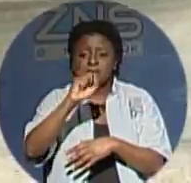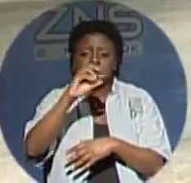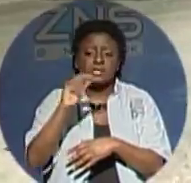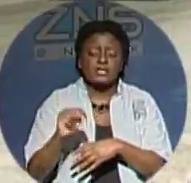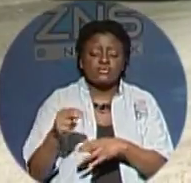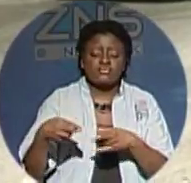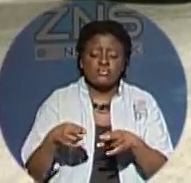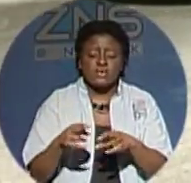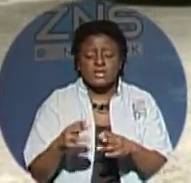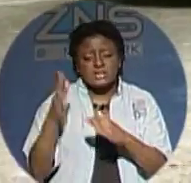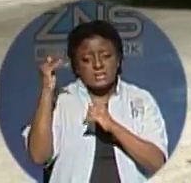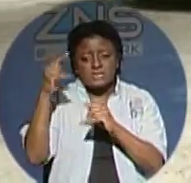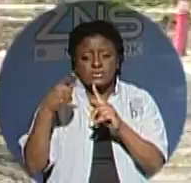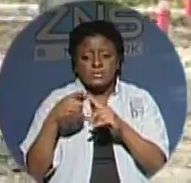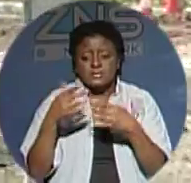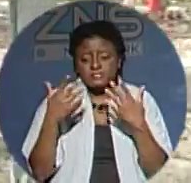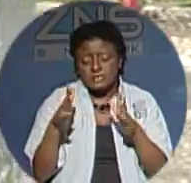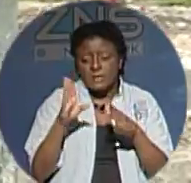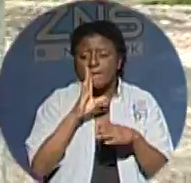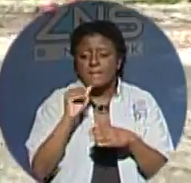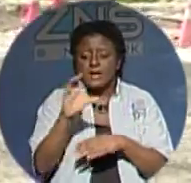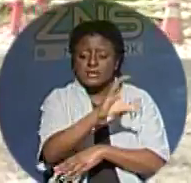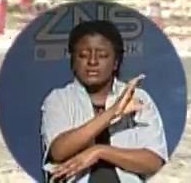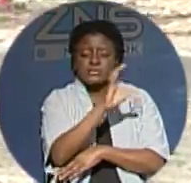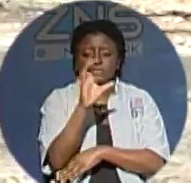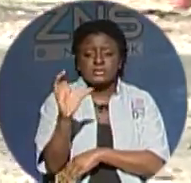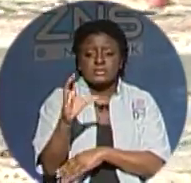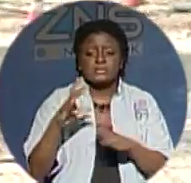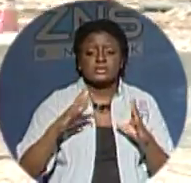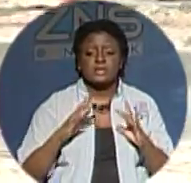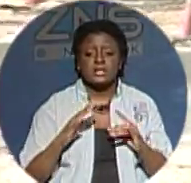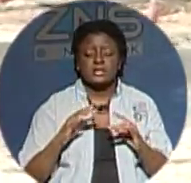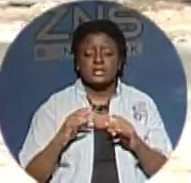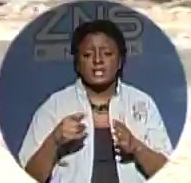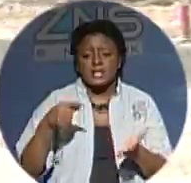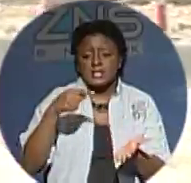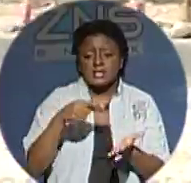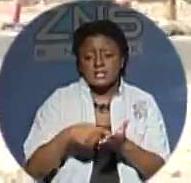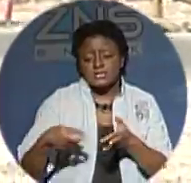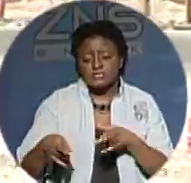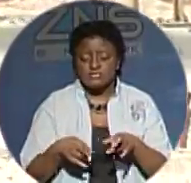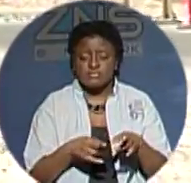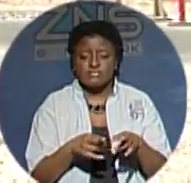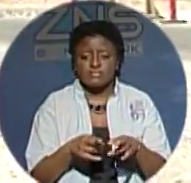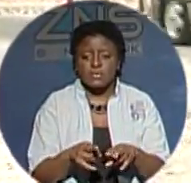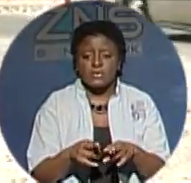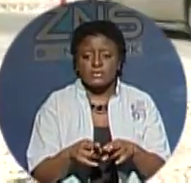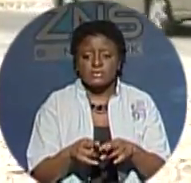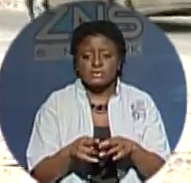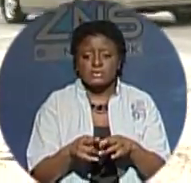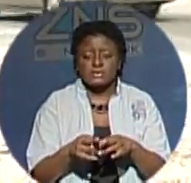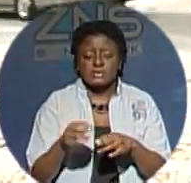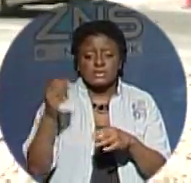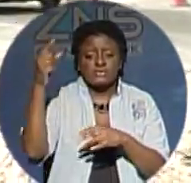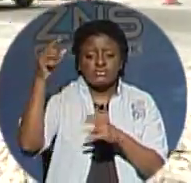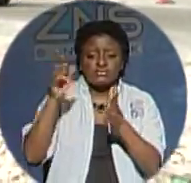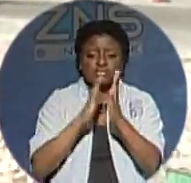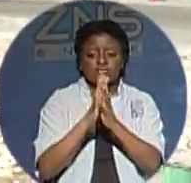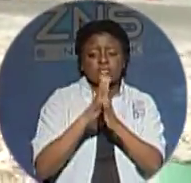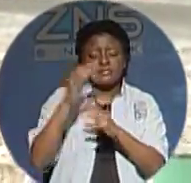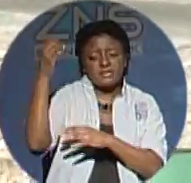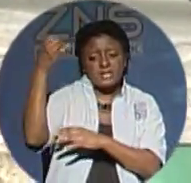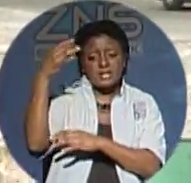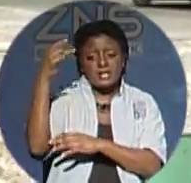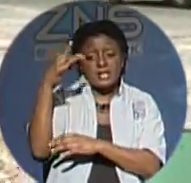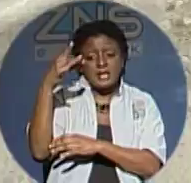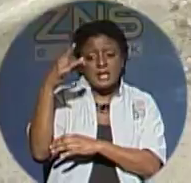Also, new traffic signals resembling those seen in the United States are being installed at the junction of Marathon Road